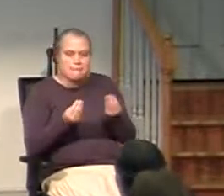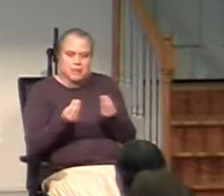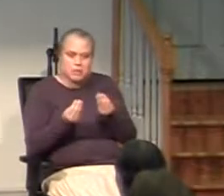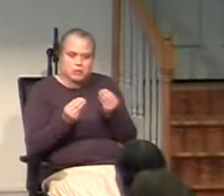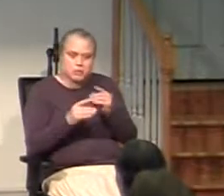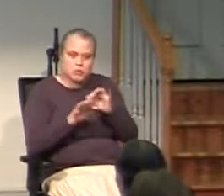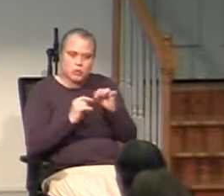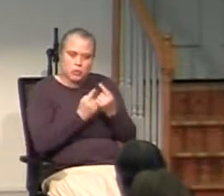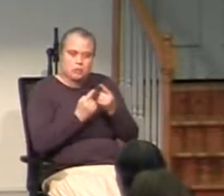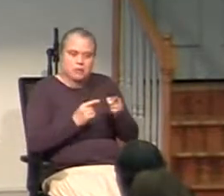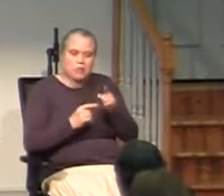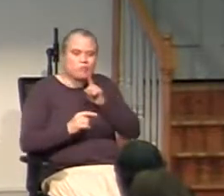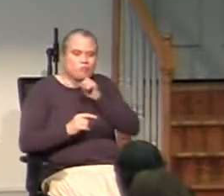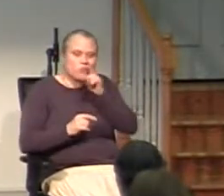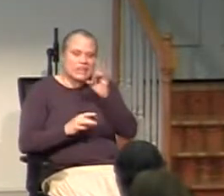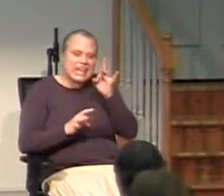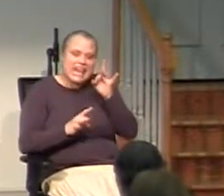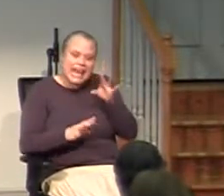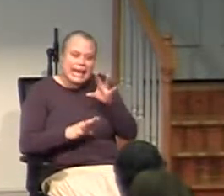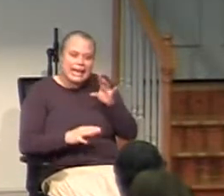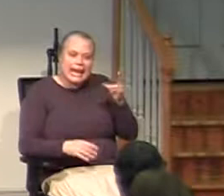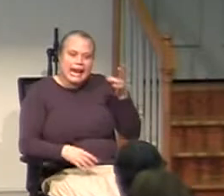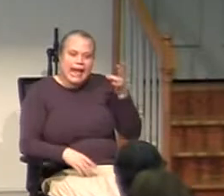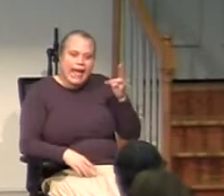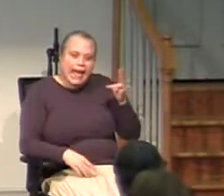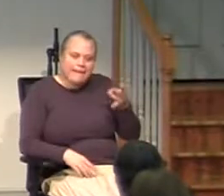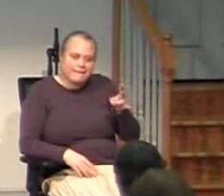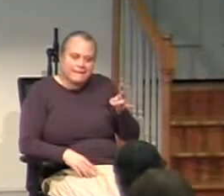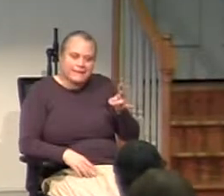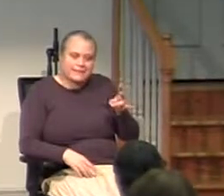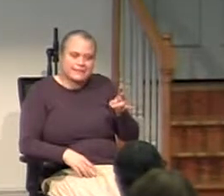hated Adventists, especially preachers, and I knew it.